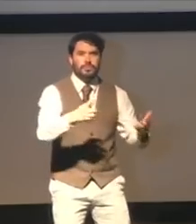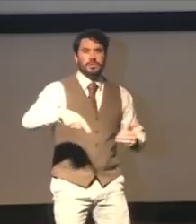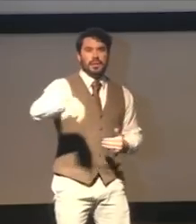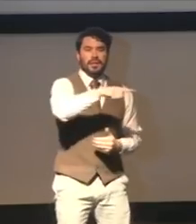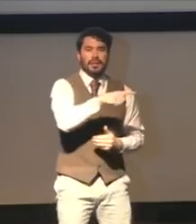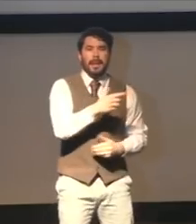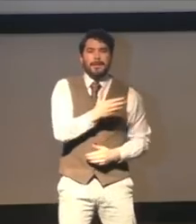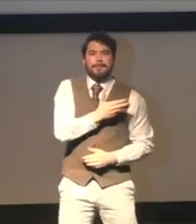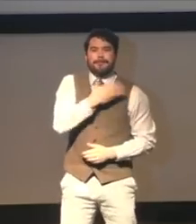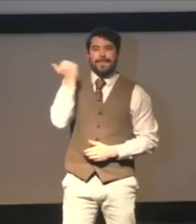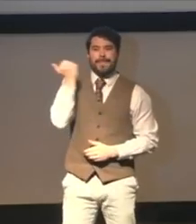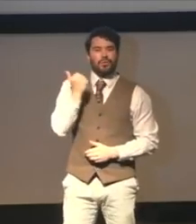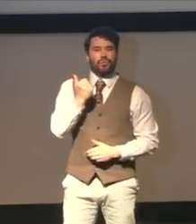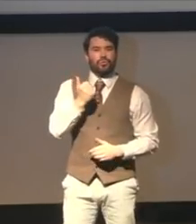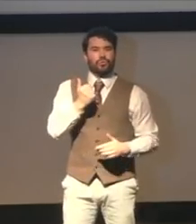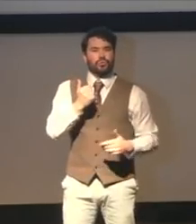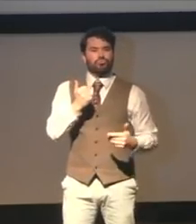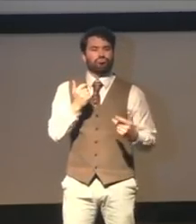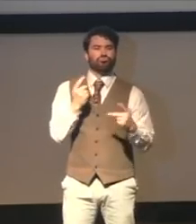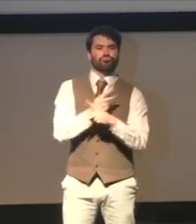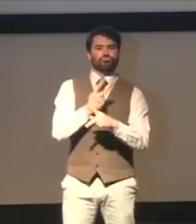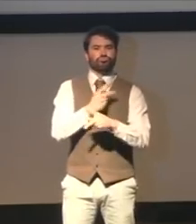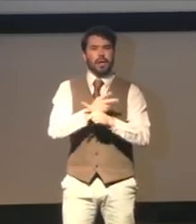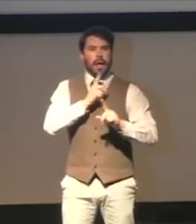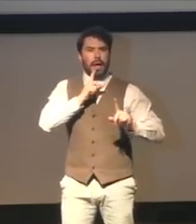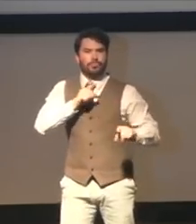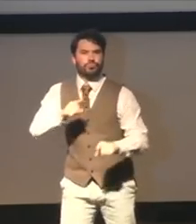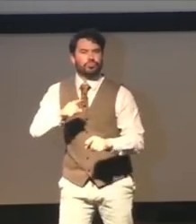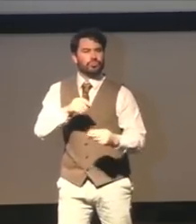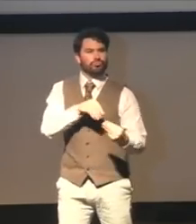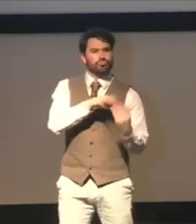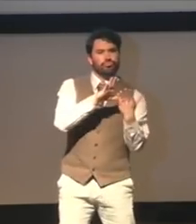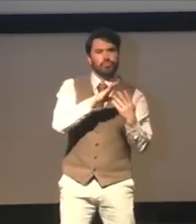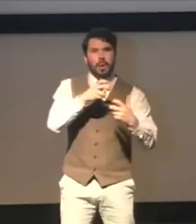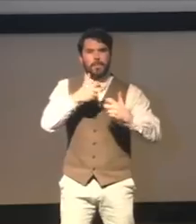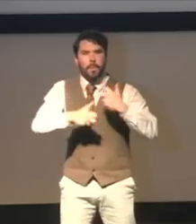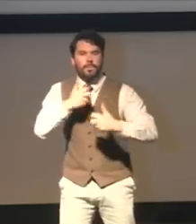more rapid rate and meet the needs of both patients and employees